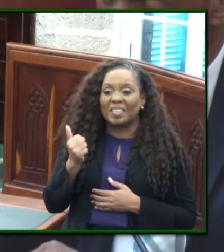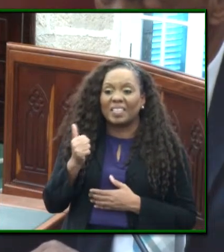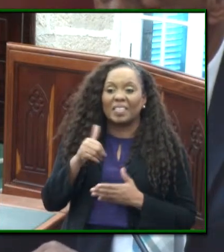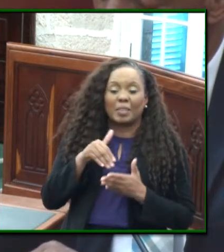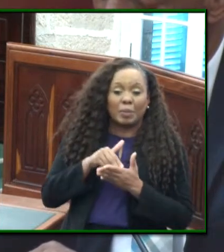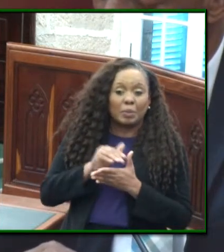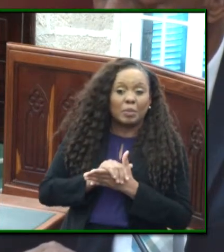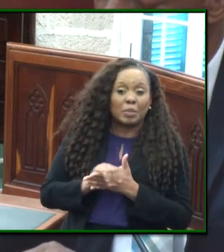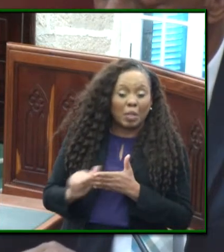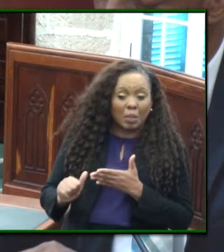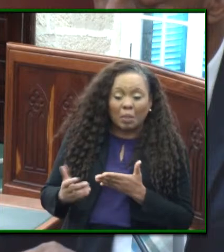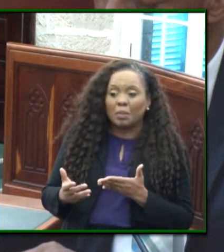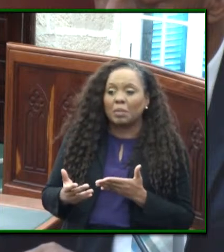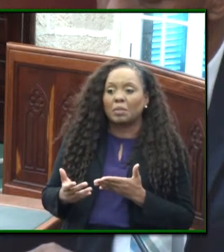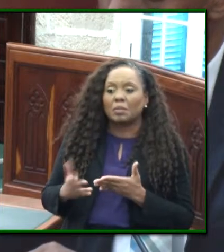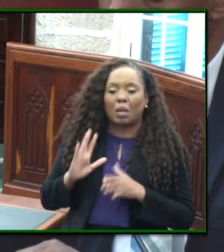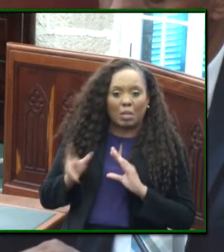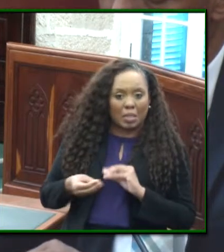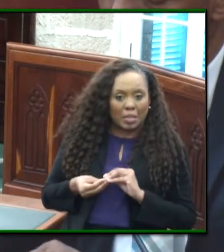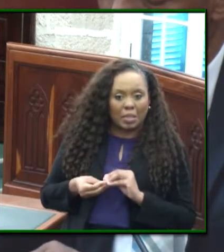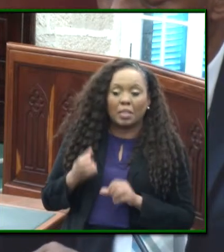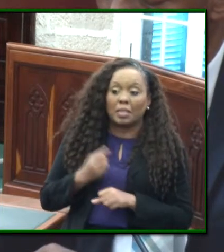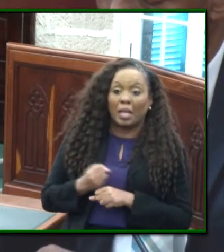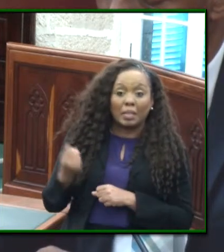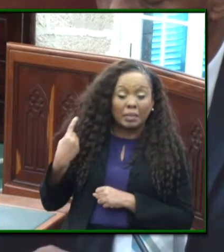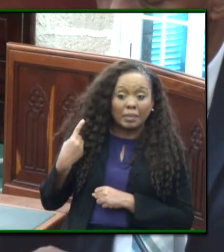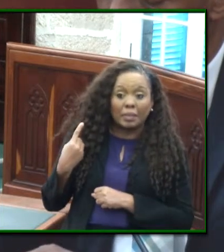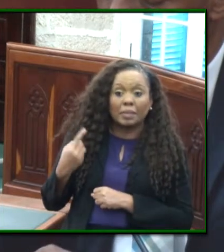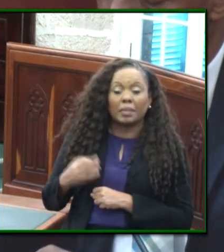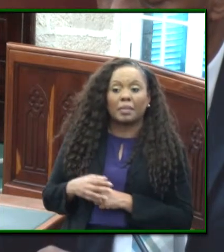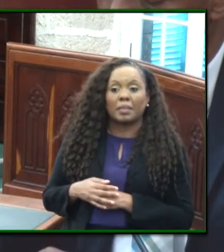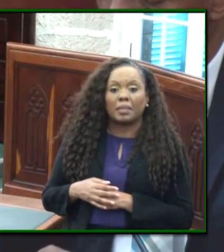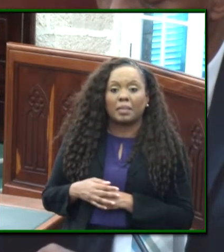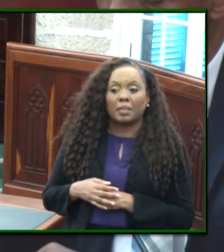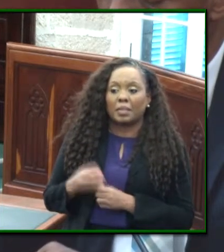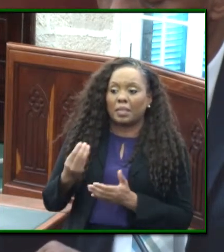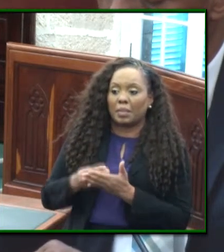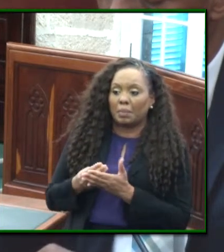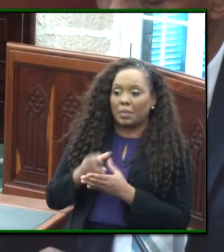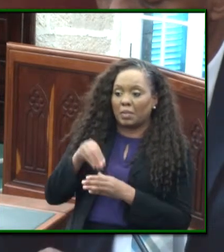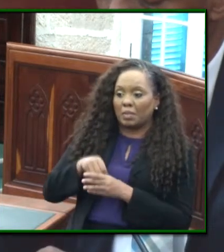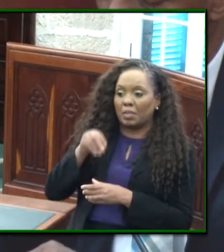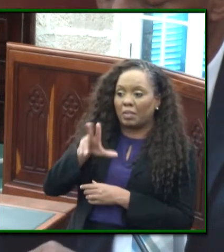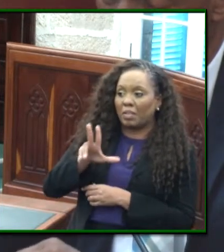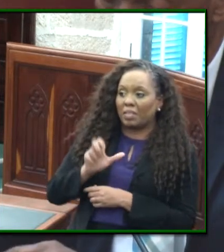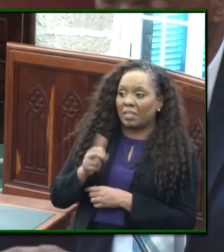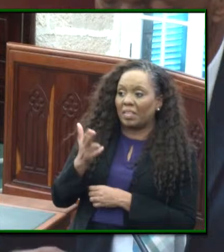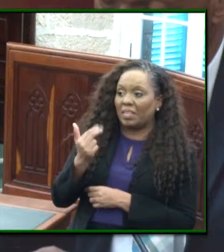$323. Last year's estimates, the figure was